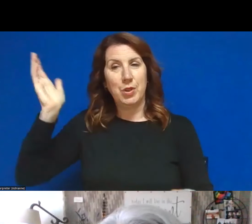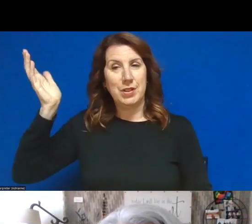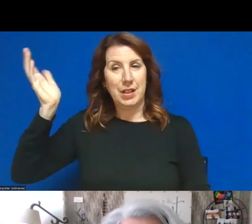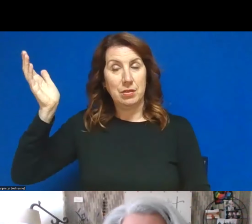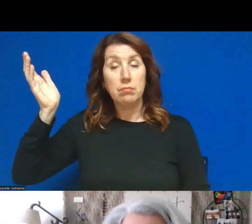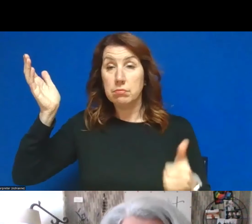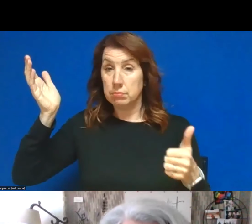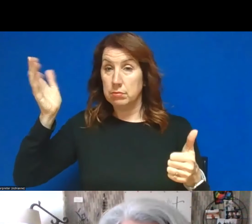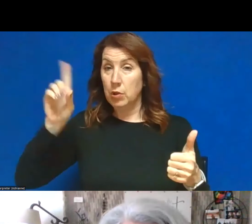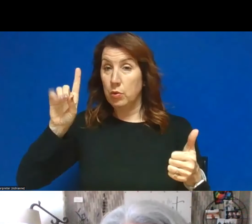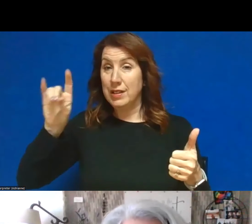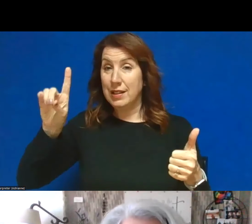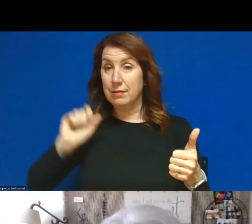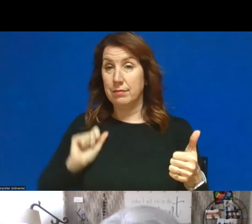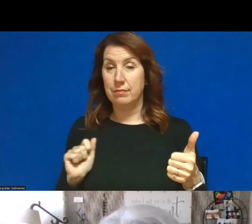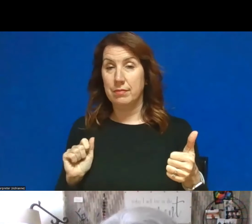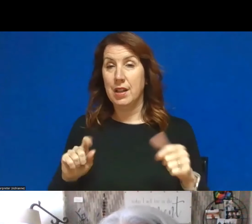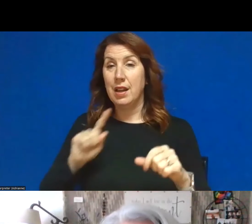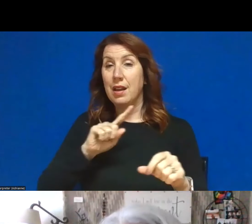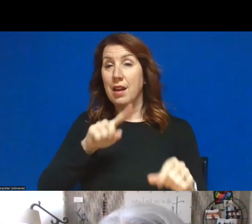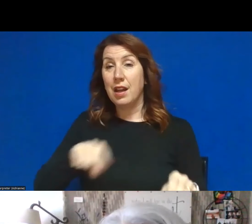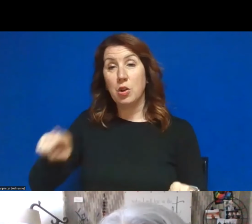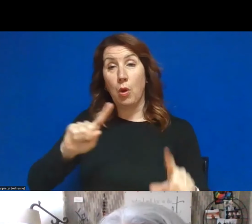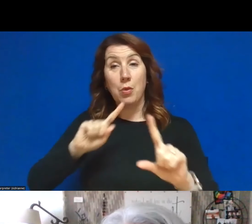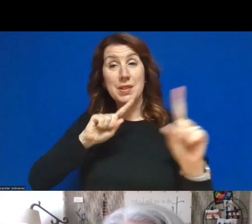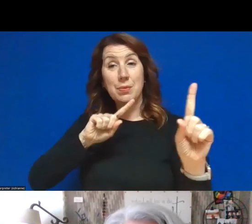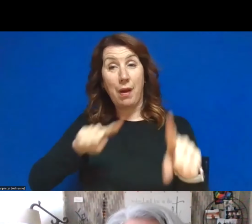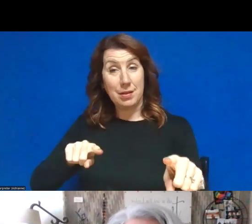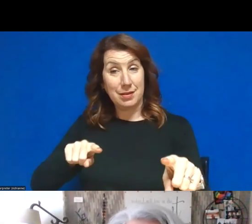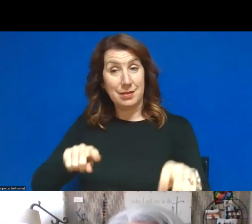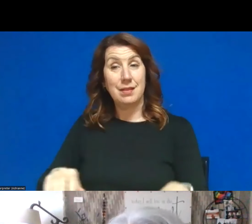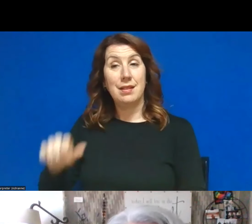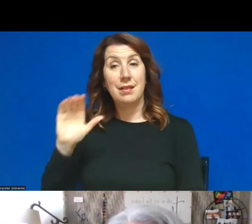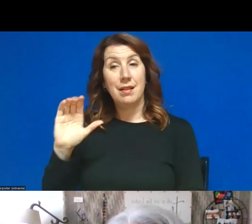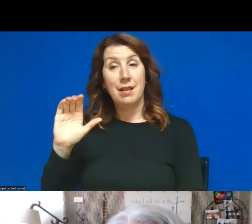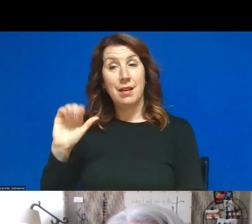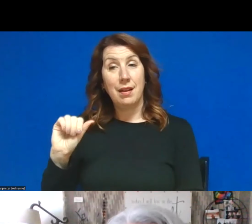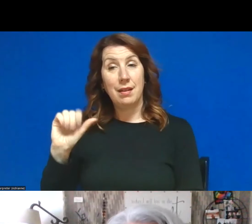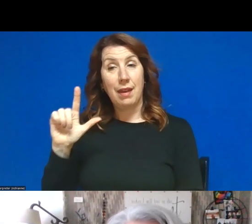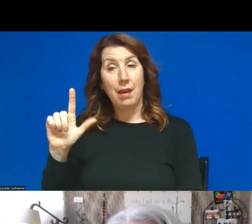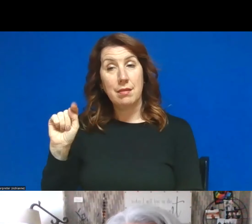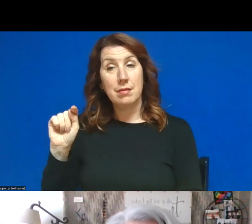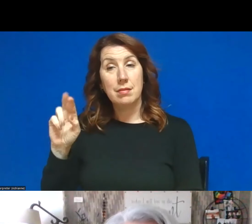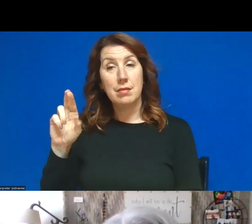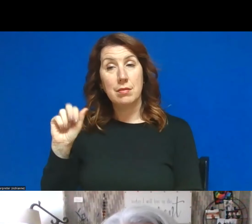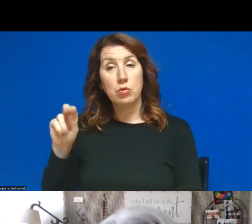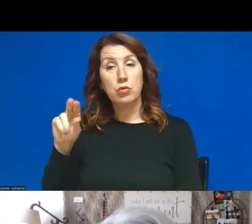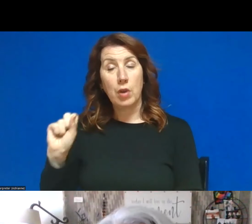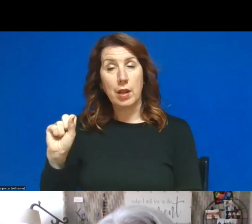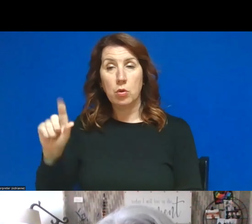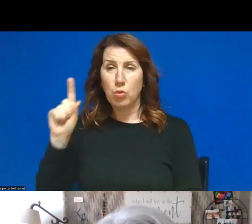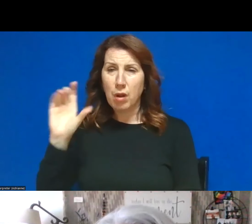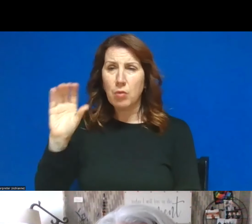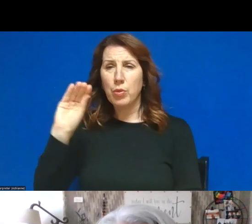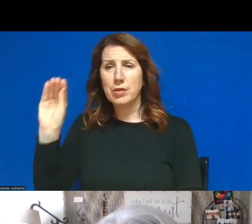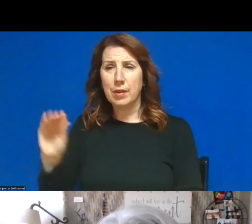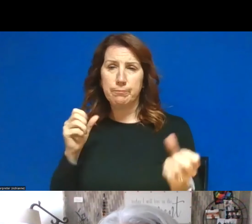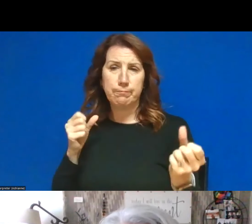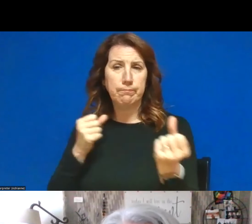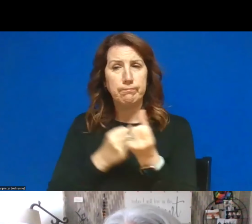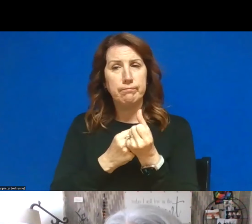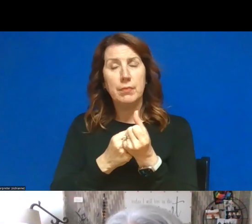did. And you responded resoundingly, and Caltrans was 100% on board and made some really beautiful commitments